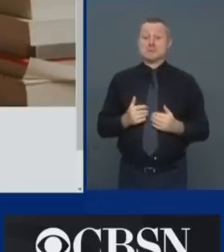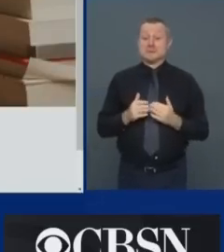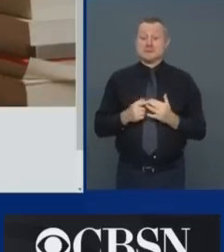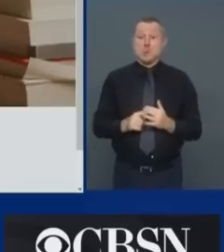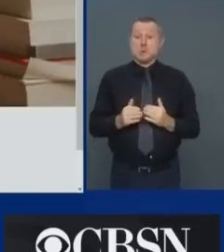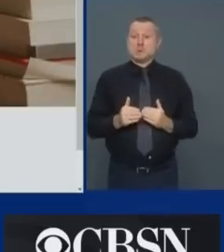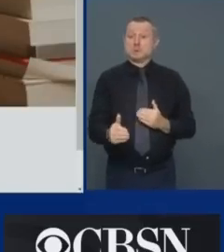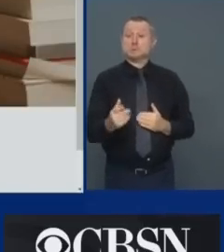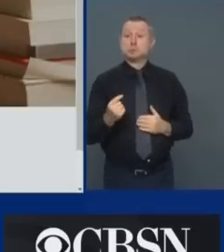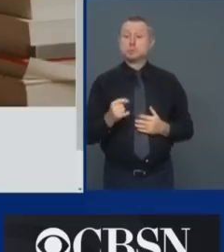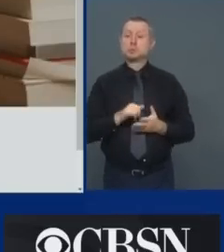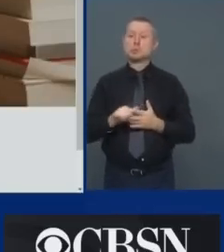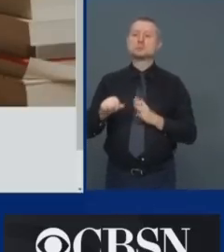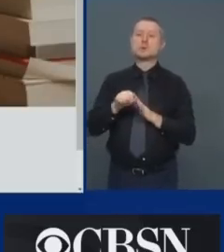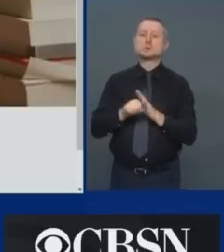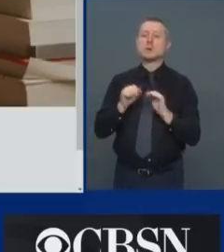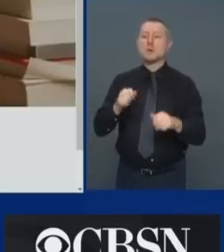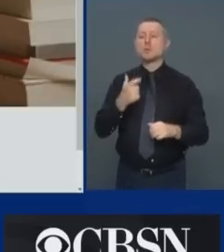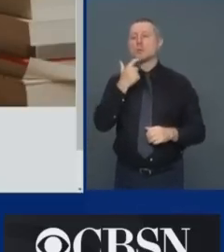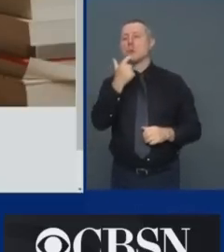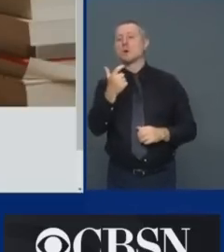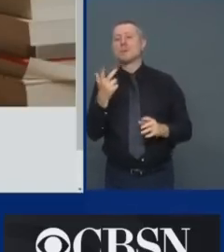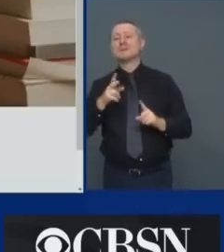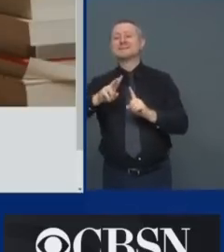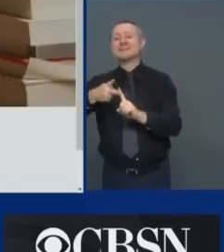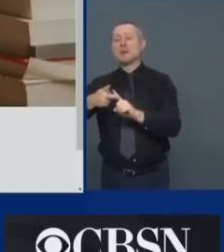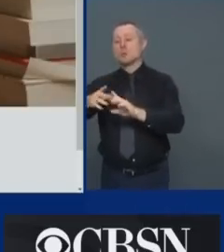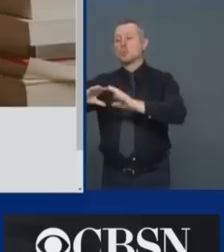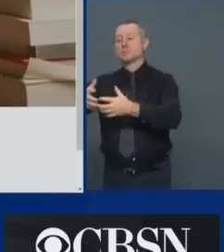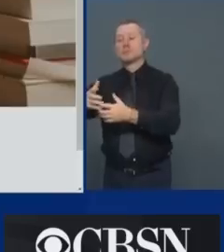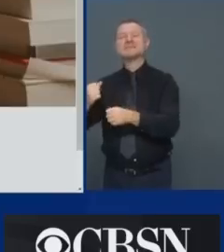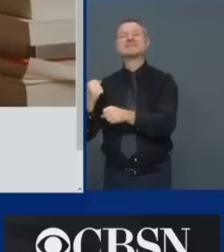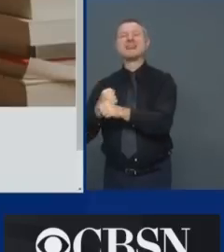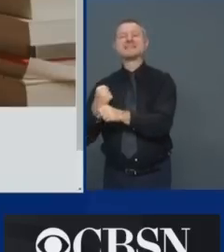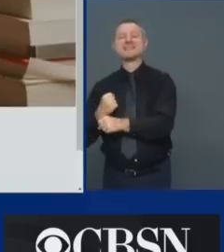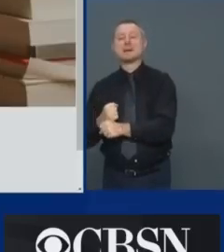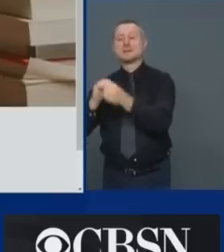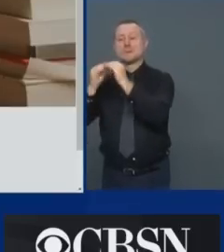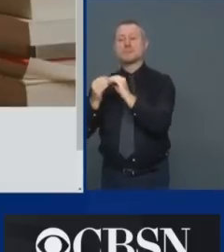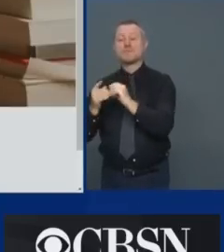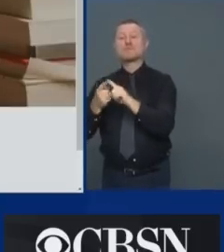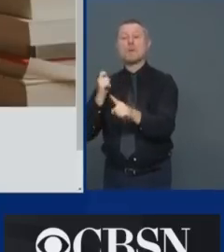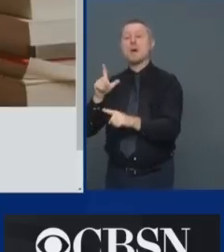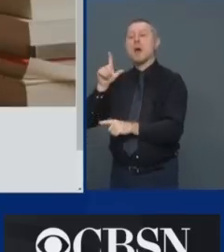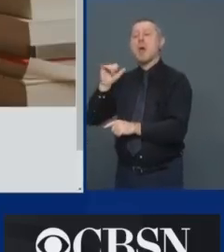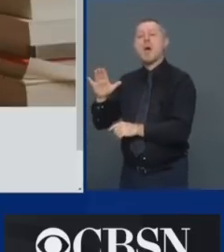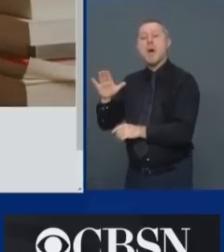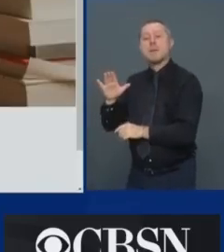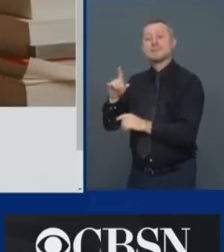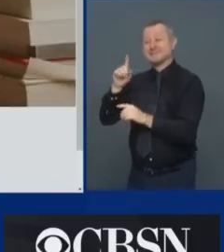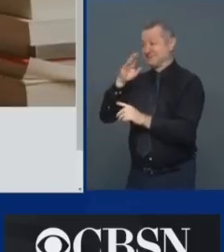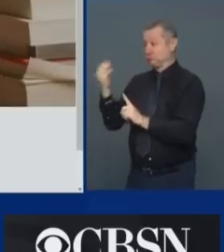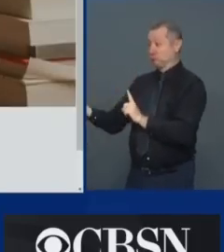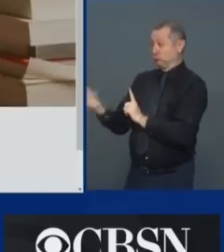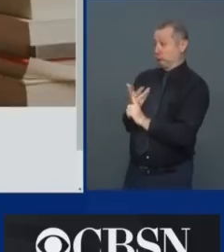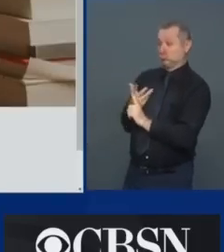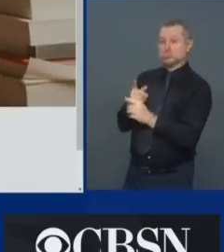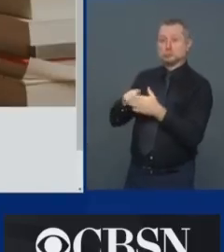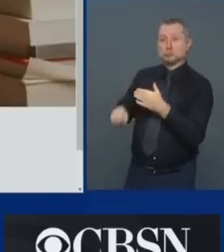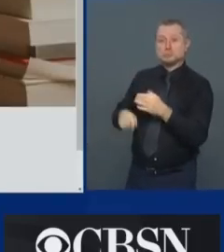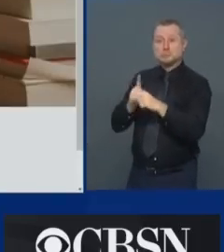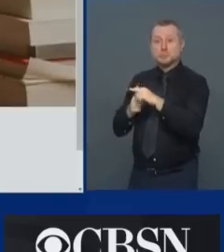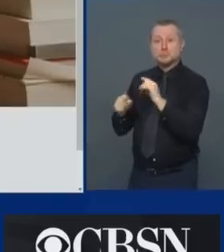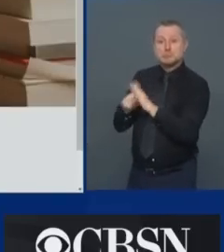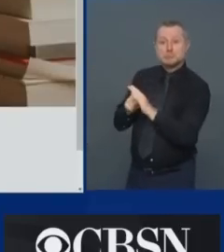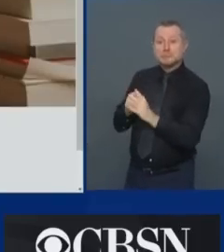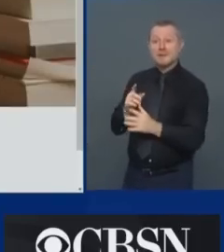second set of data to be able to, that is directly collected from the labs. Let me briefly explain. Every lab that is licensed by